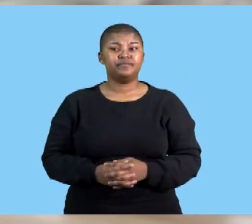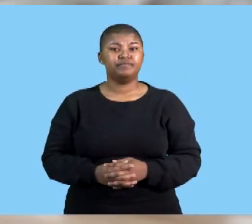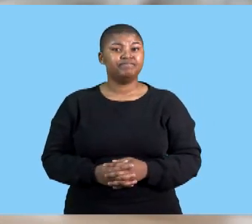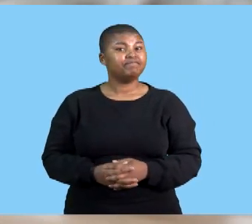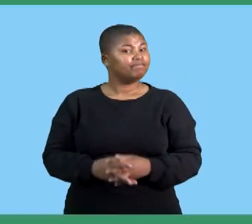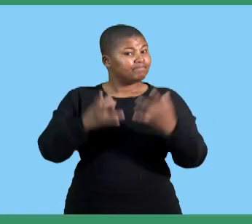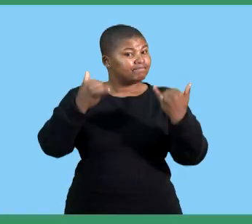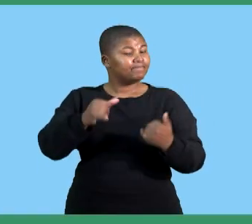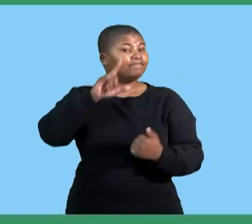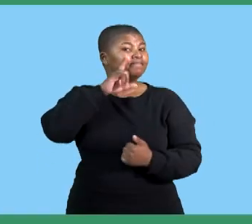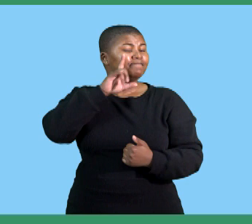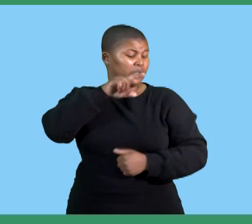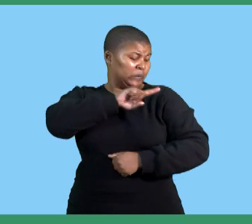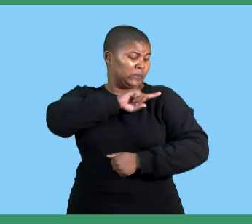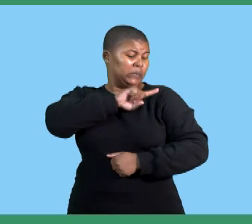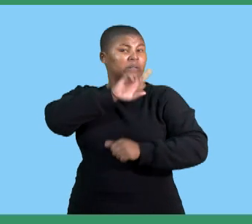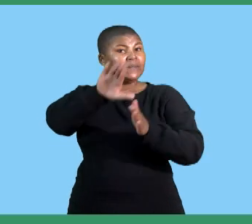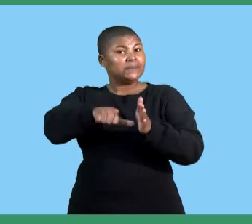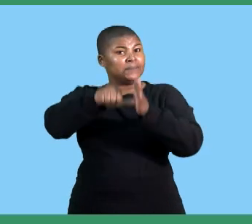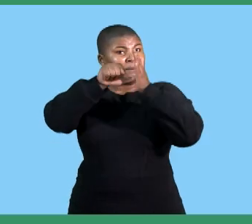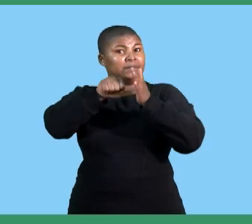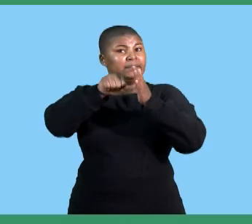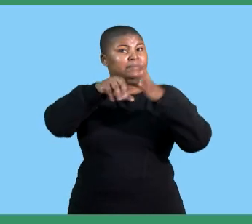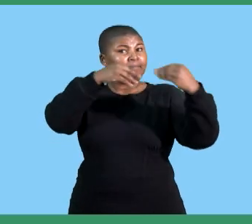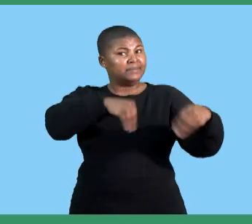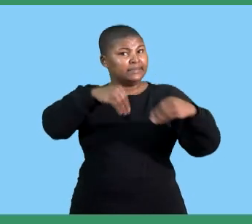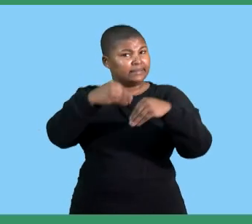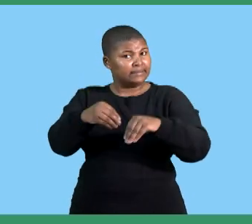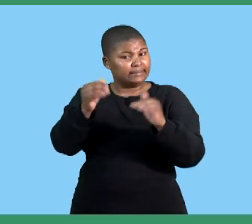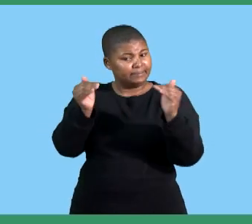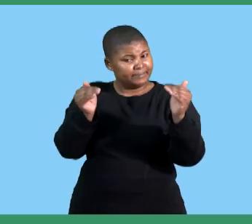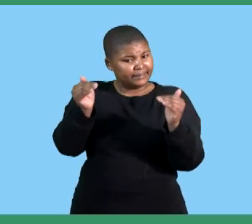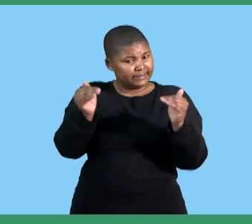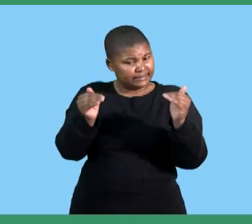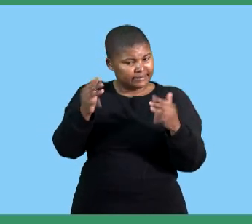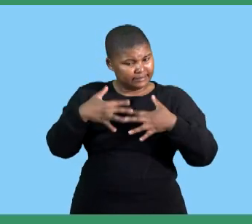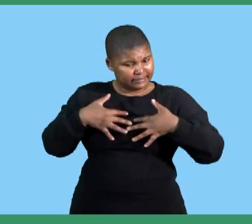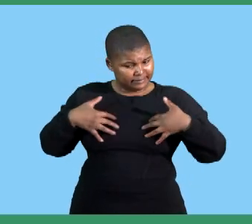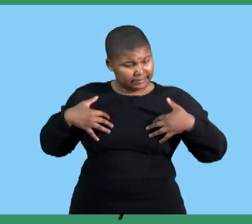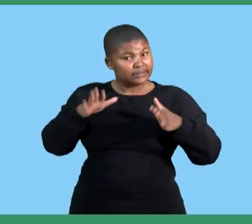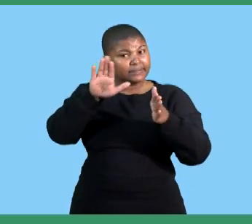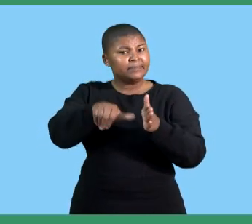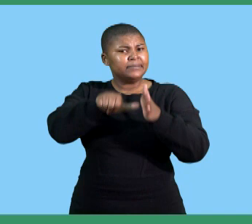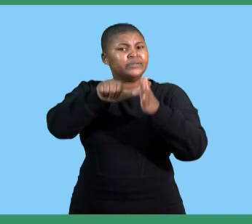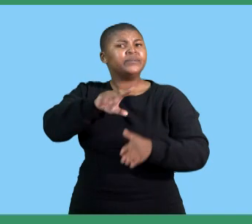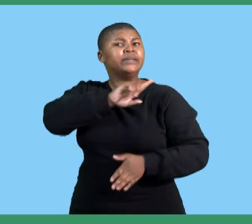Now let us check, why is it important for businesses to manage stress?